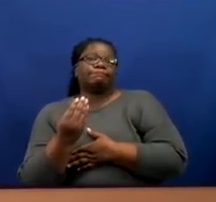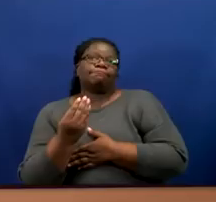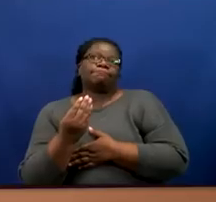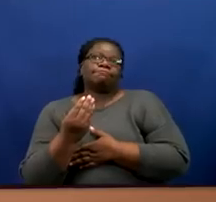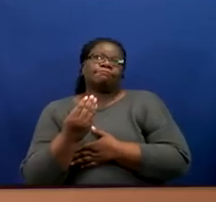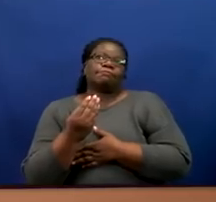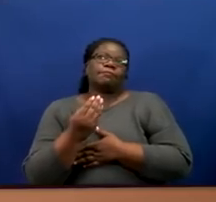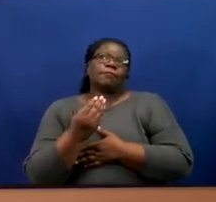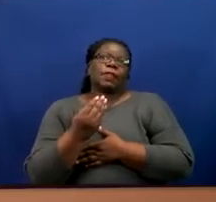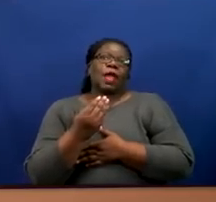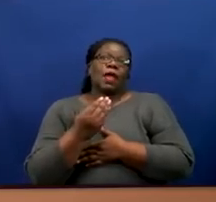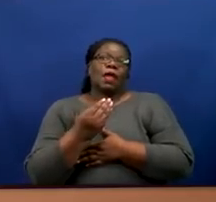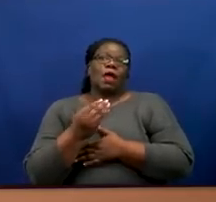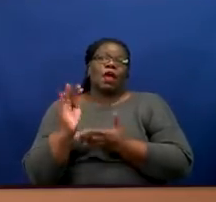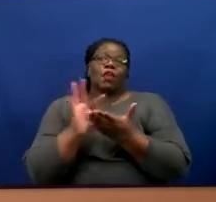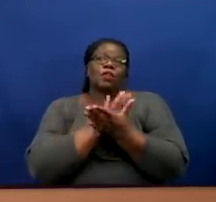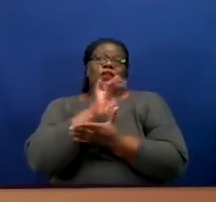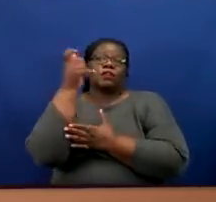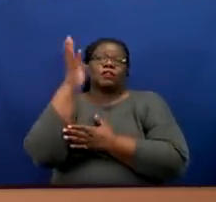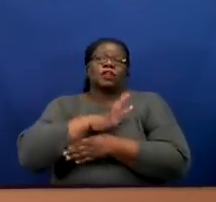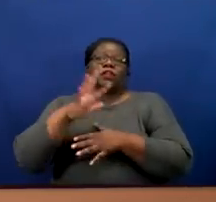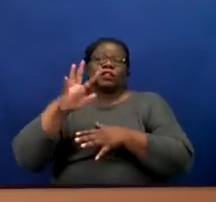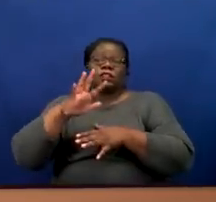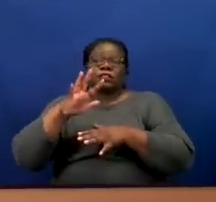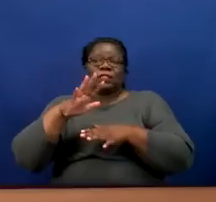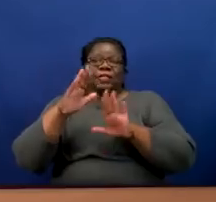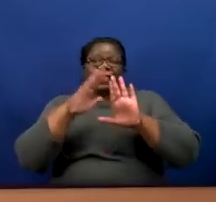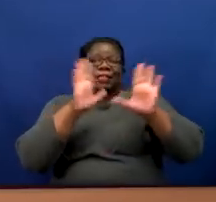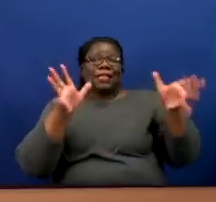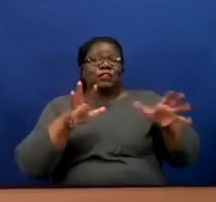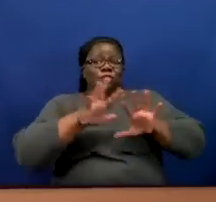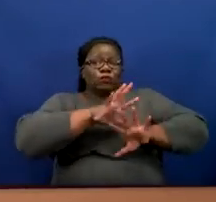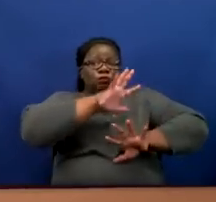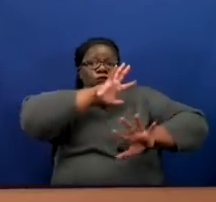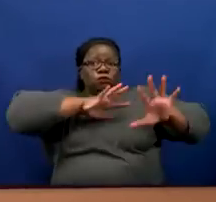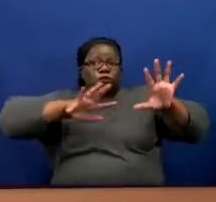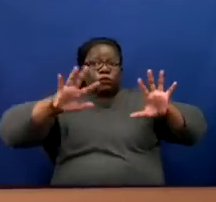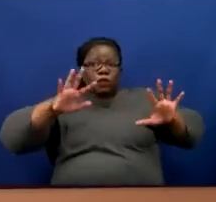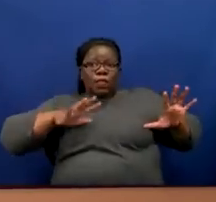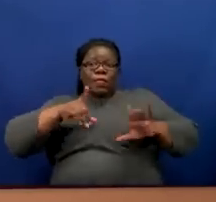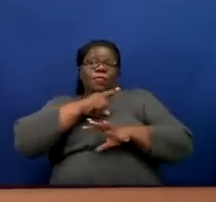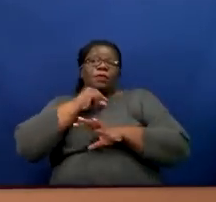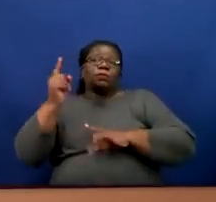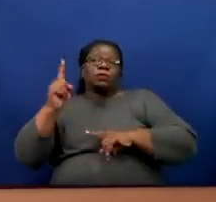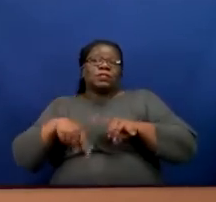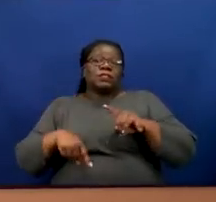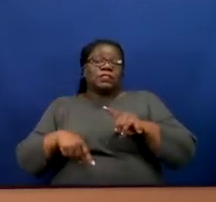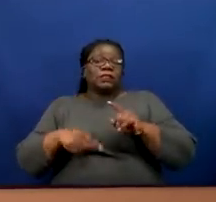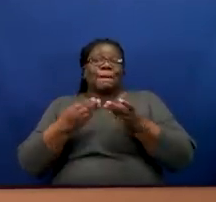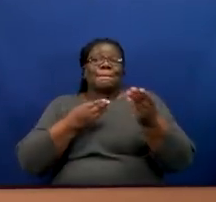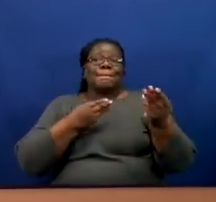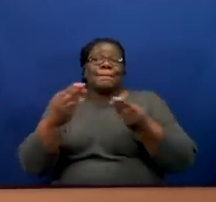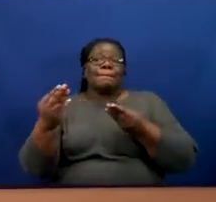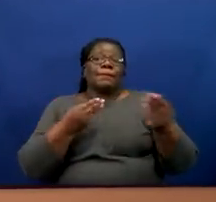14, the glory of God was so full in that house that your Bible said the priests couldn't even